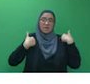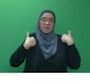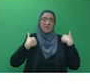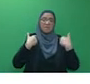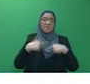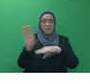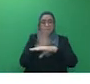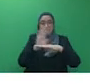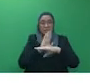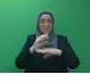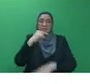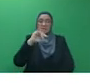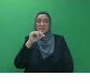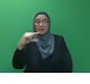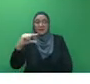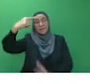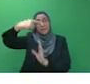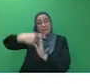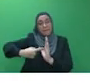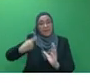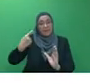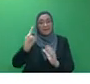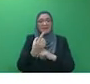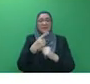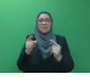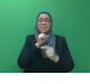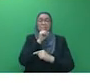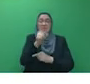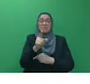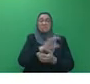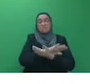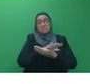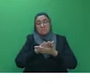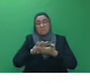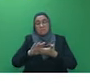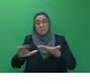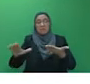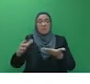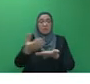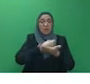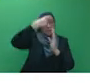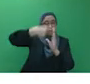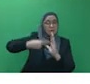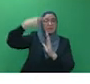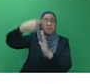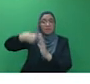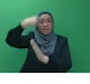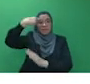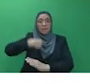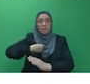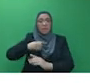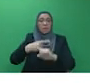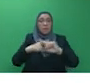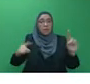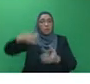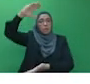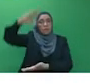corporate gigs a month uh that's a decent that's a very nice month a very nice haul for me um on